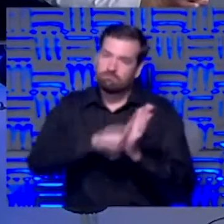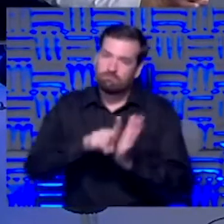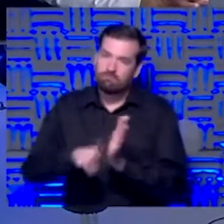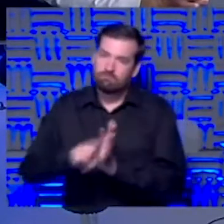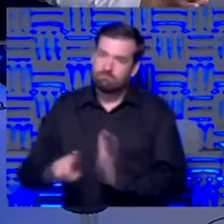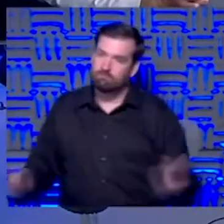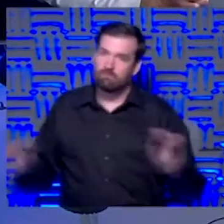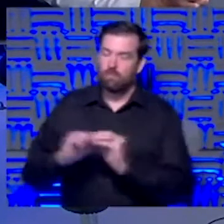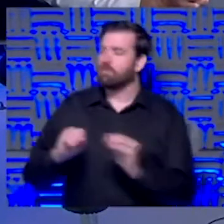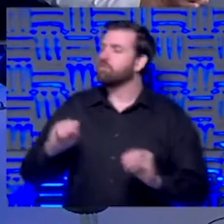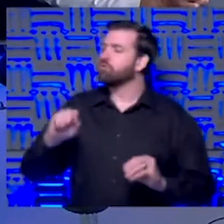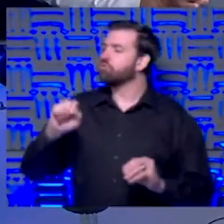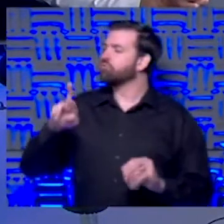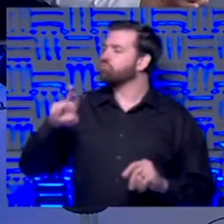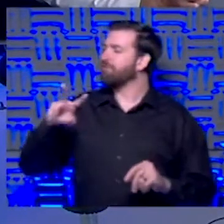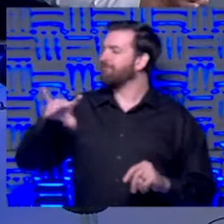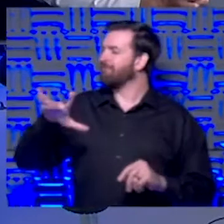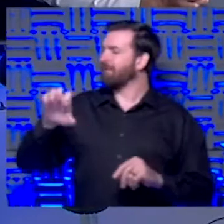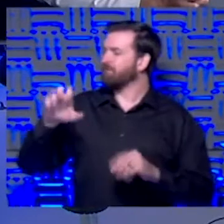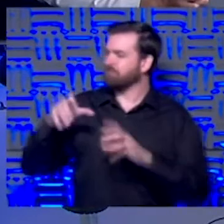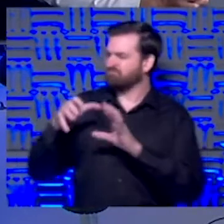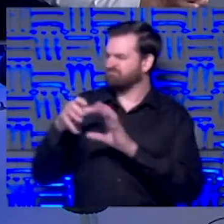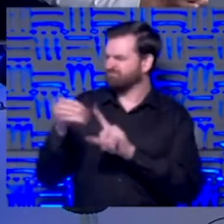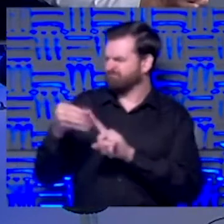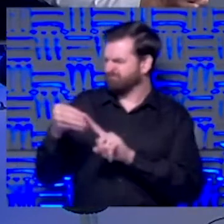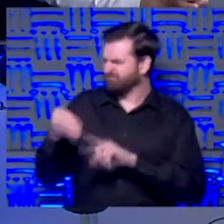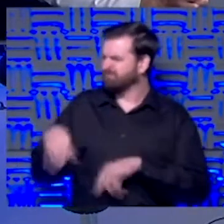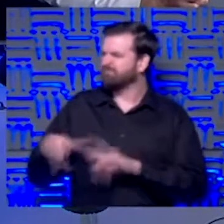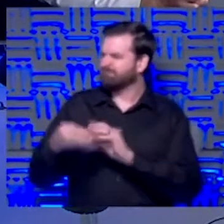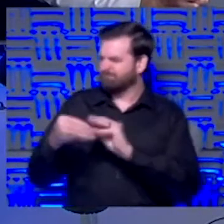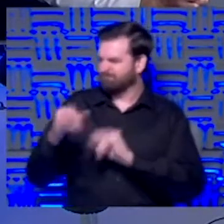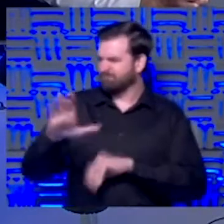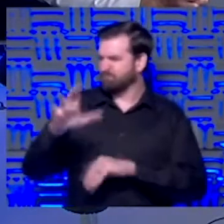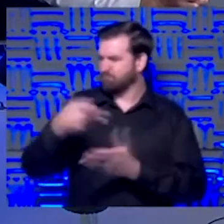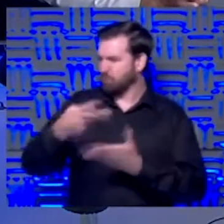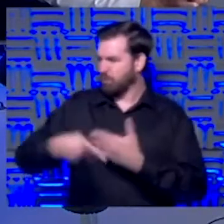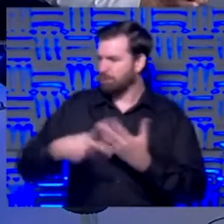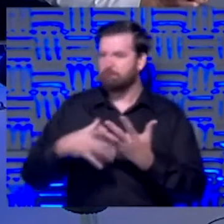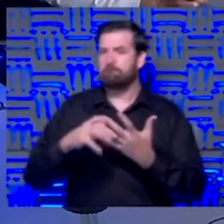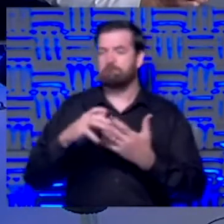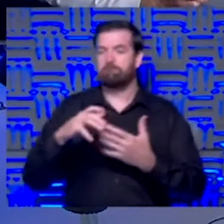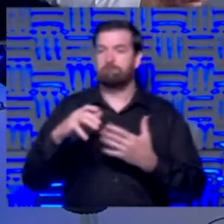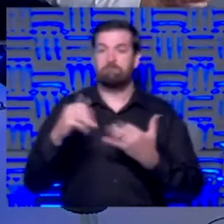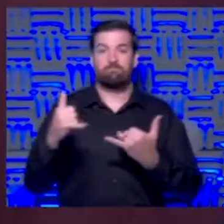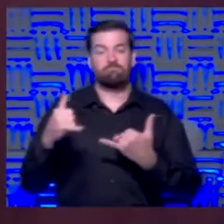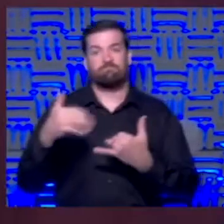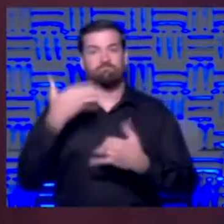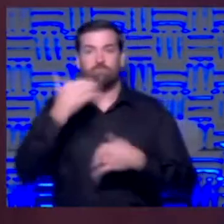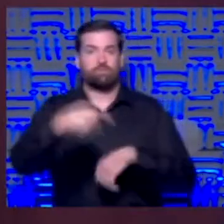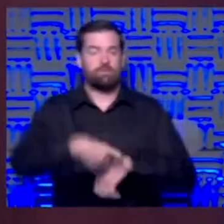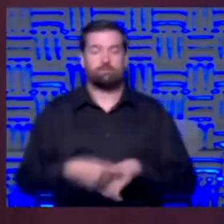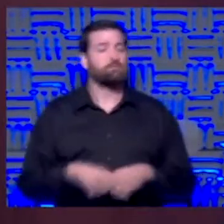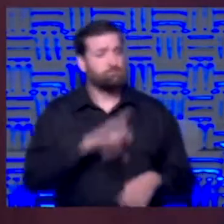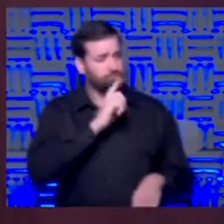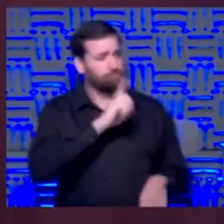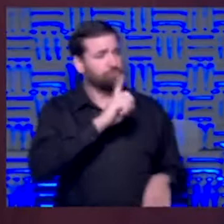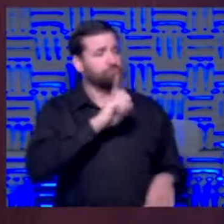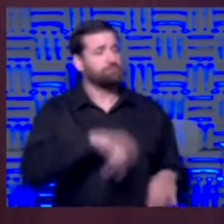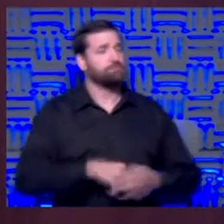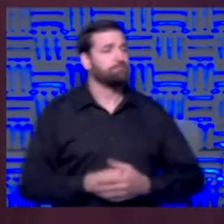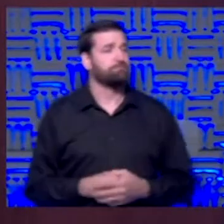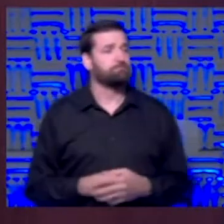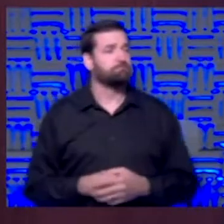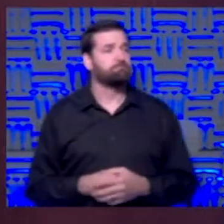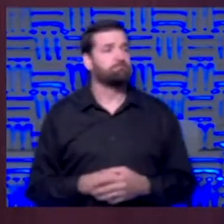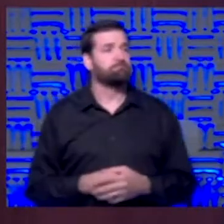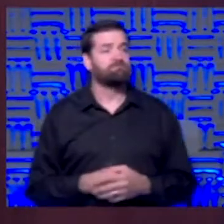program, and then I do want to find out how the pandemic has kind of stalled it launching and how it's certainly quite timing right now. Yeah, absolutely. So just